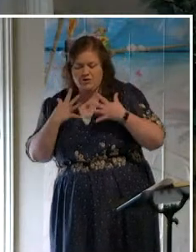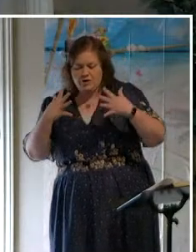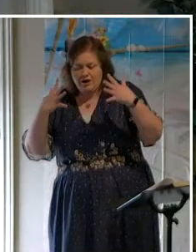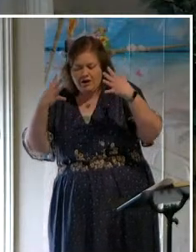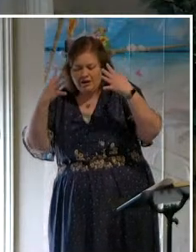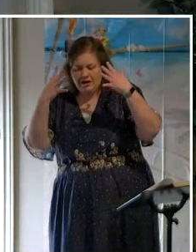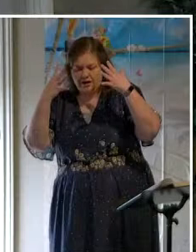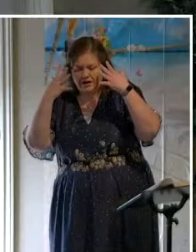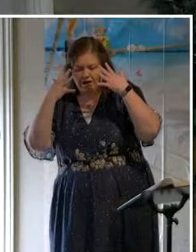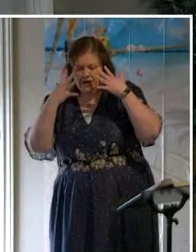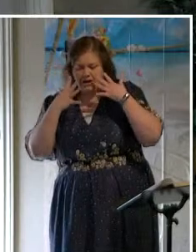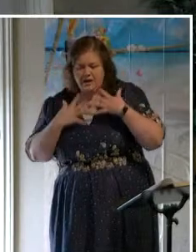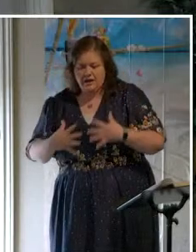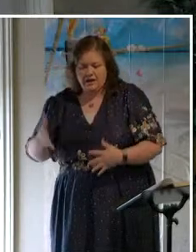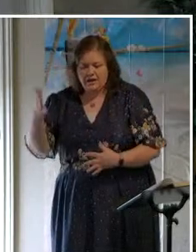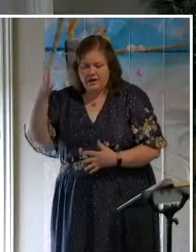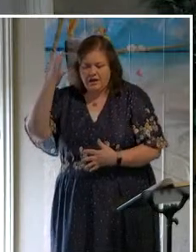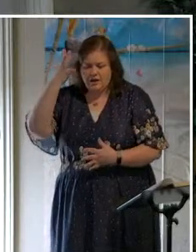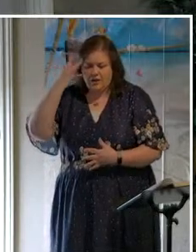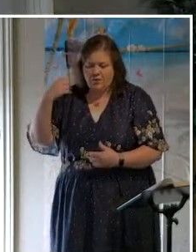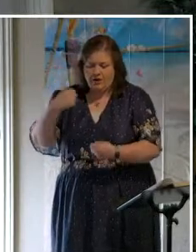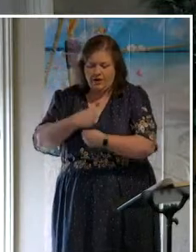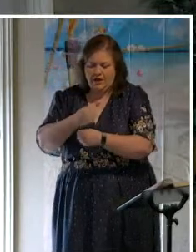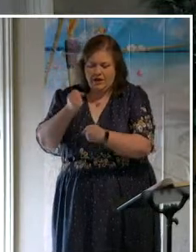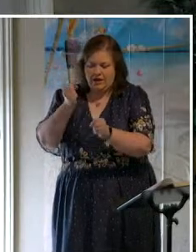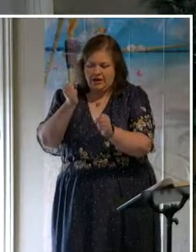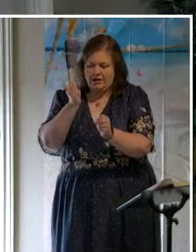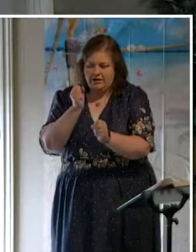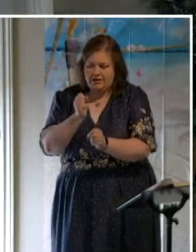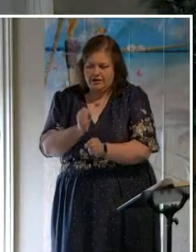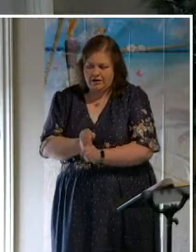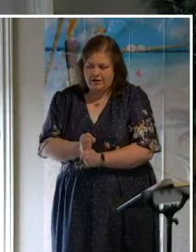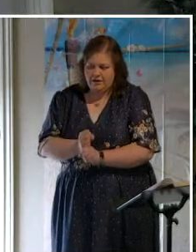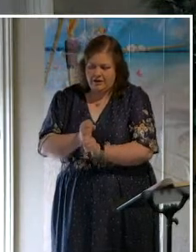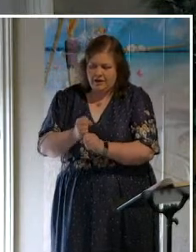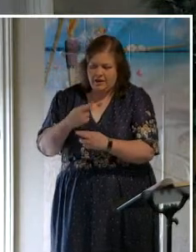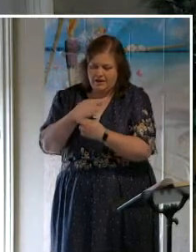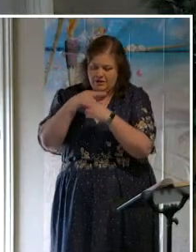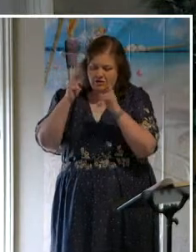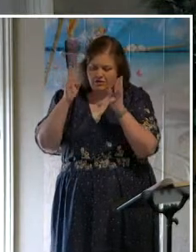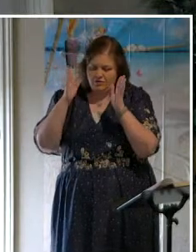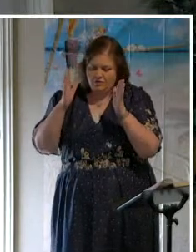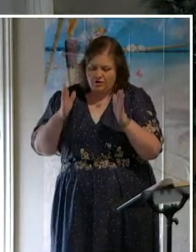crying? Why set Barabbas free?